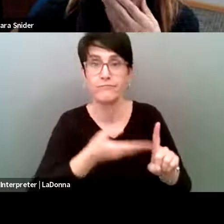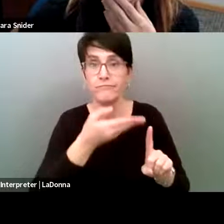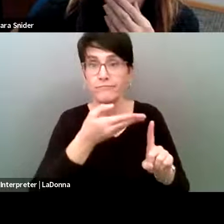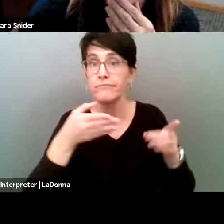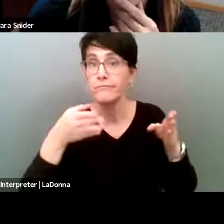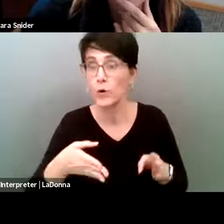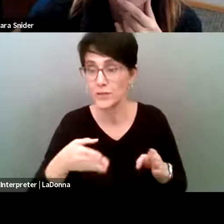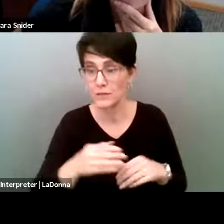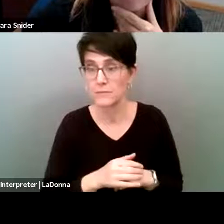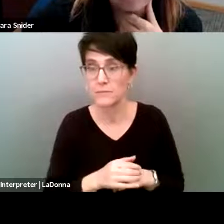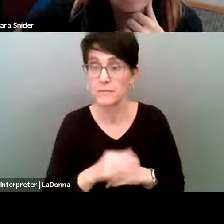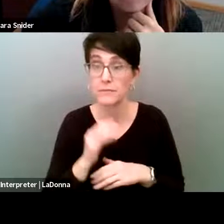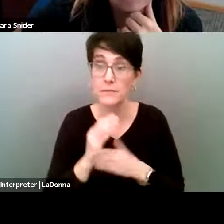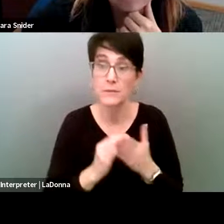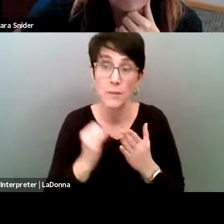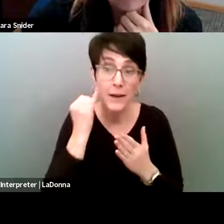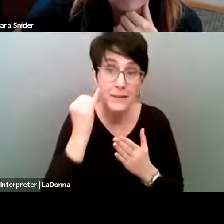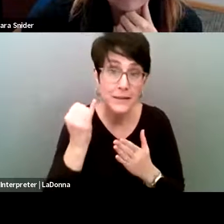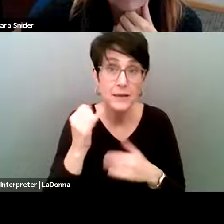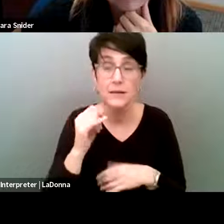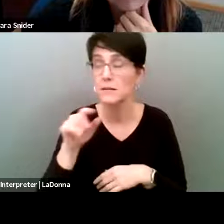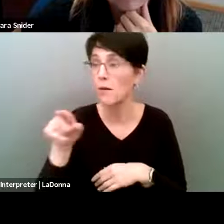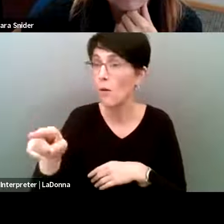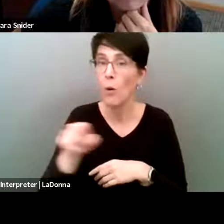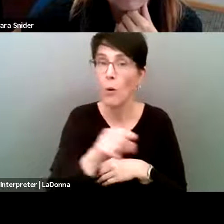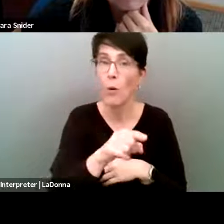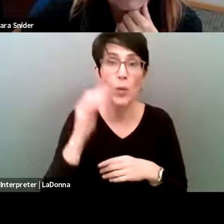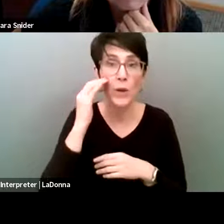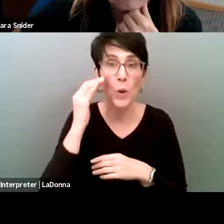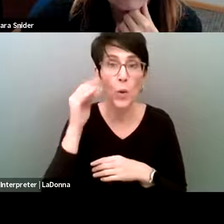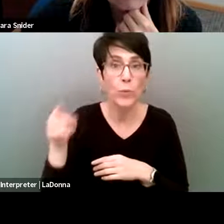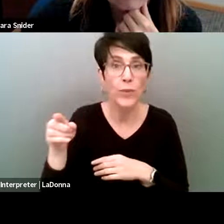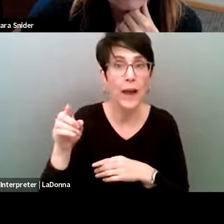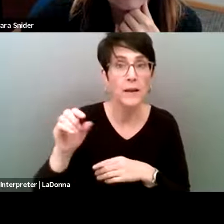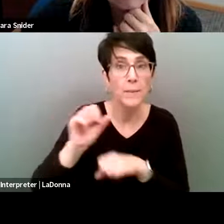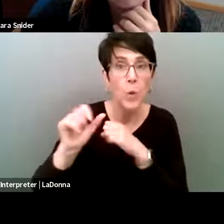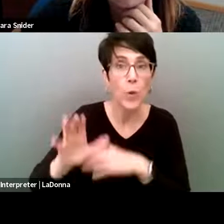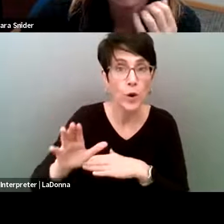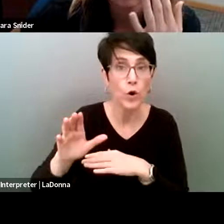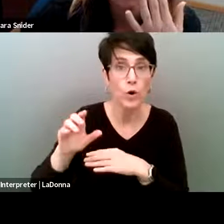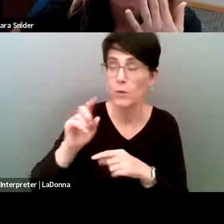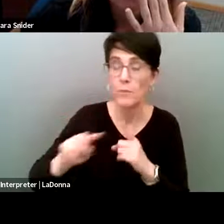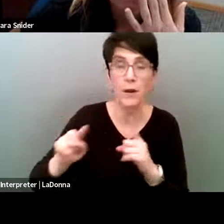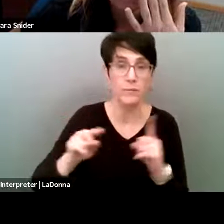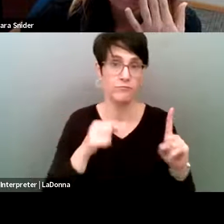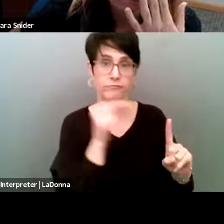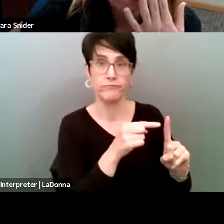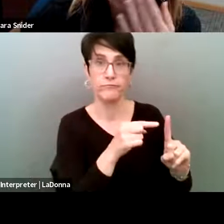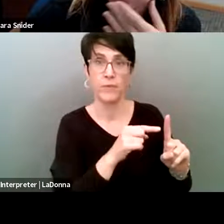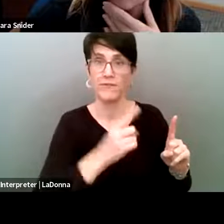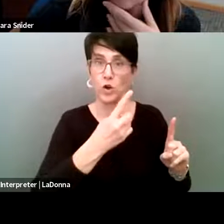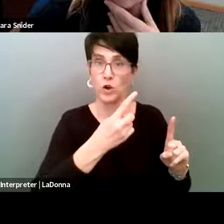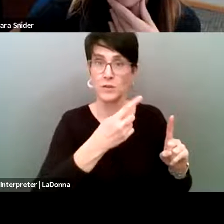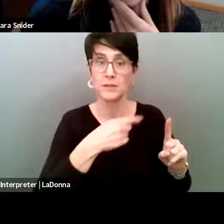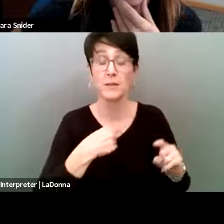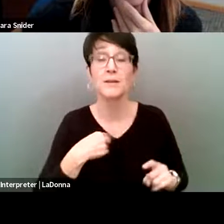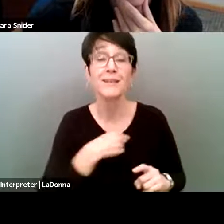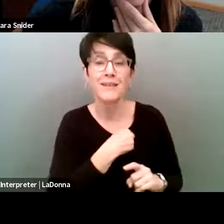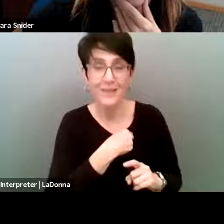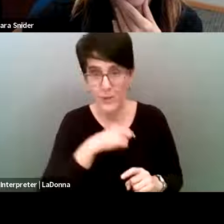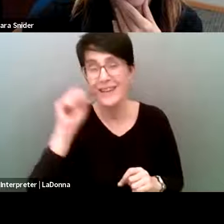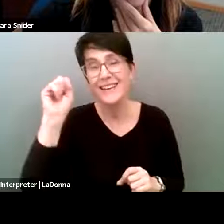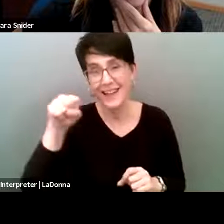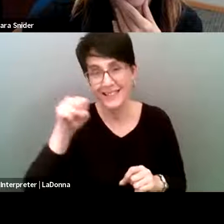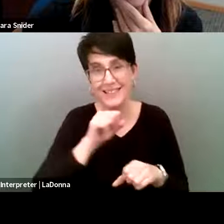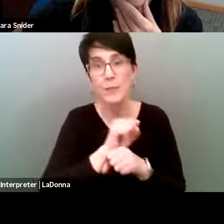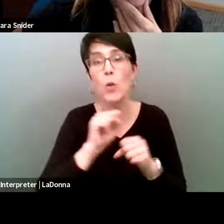some ideas based on, employers we know and opportunities and things like that, but it does start with the person. We may be employment specialists, but